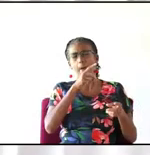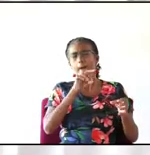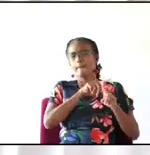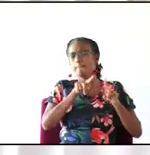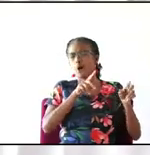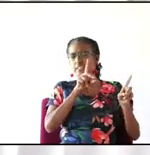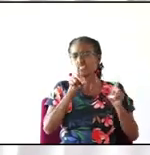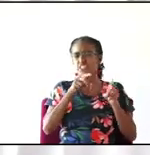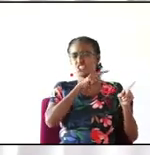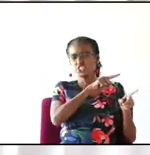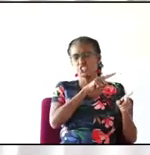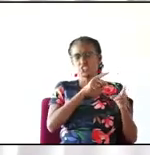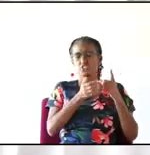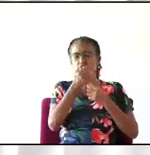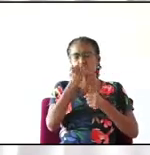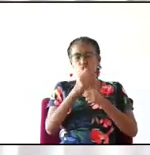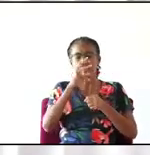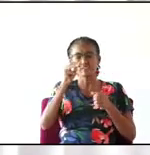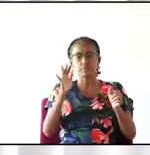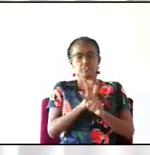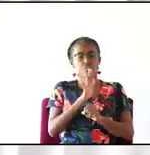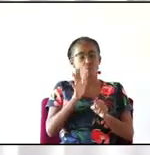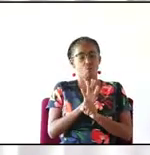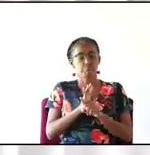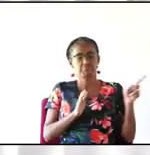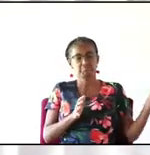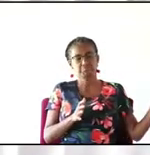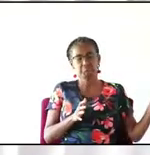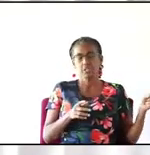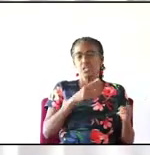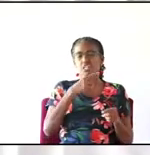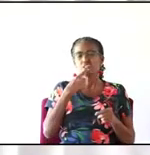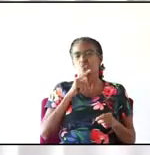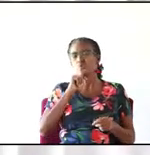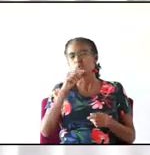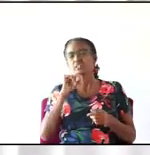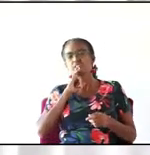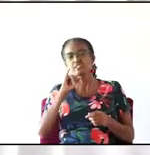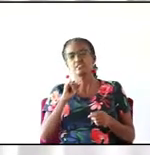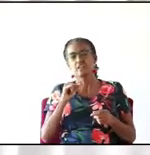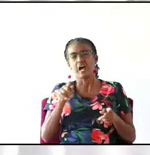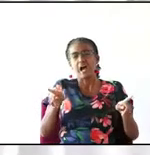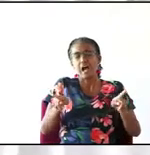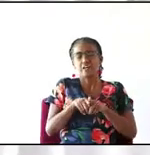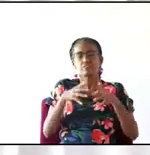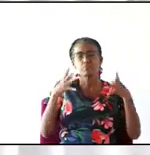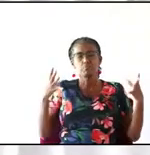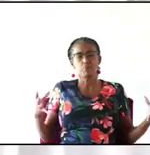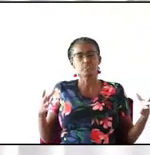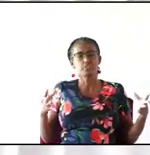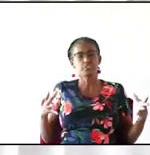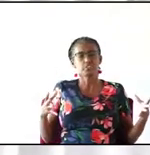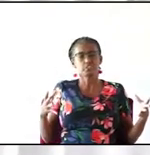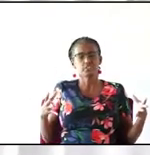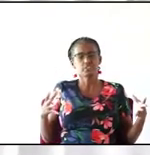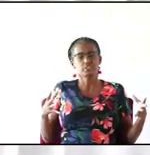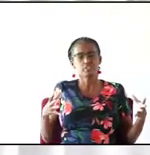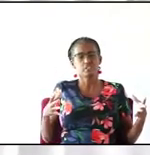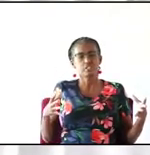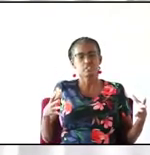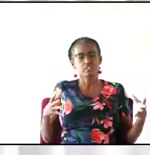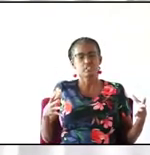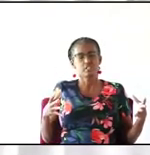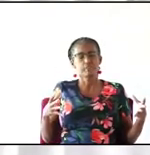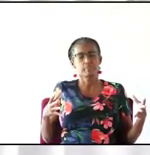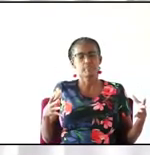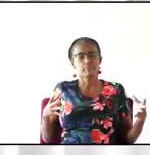me? And the truth is, as much as you want to think that you trust him fully,